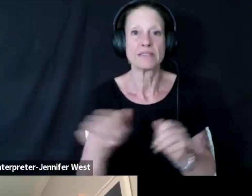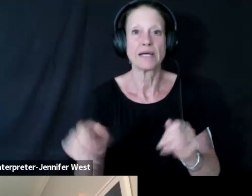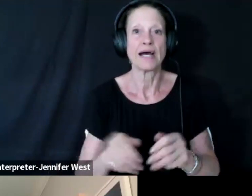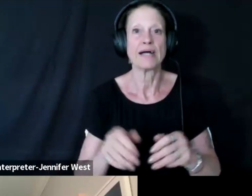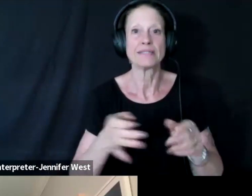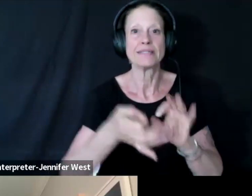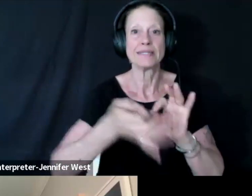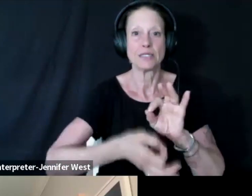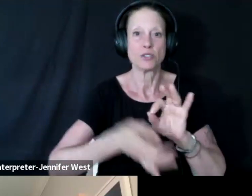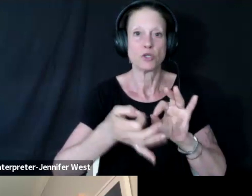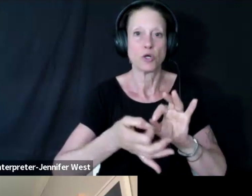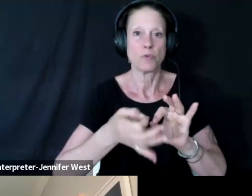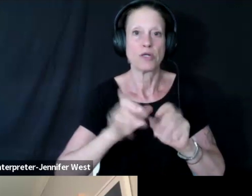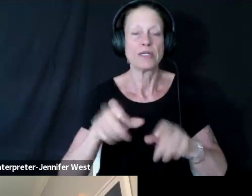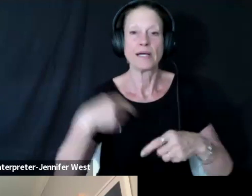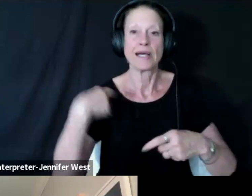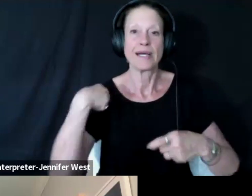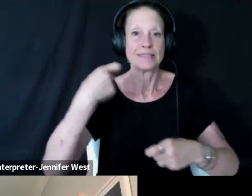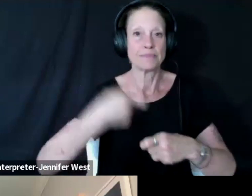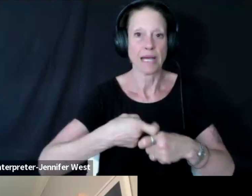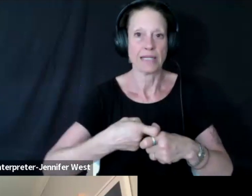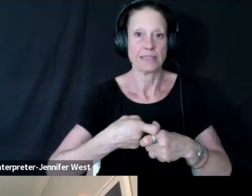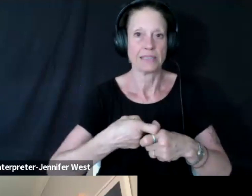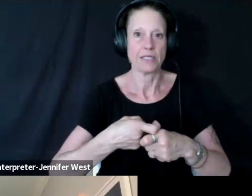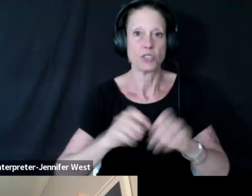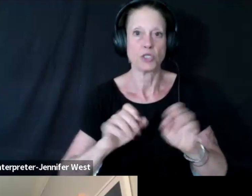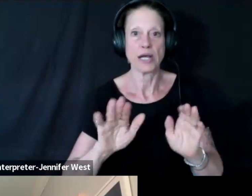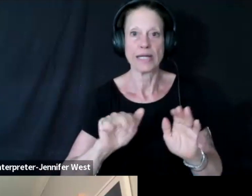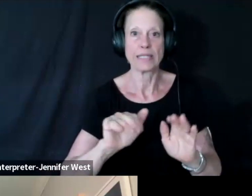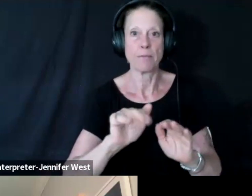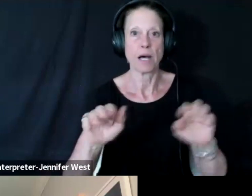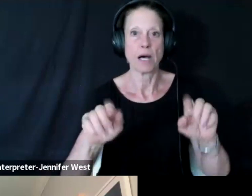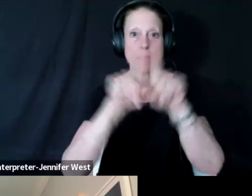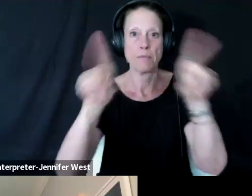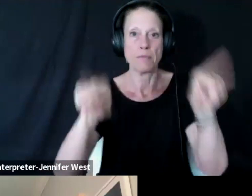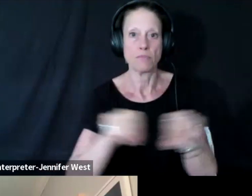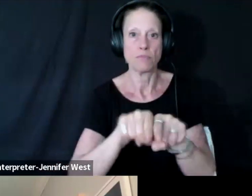in Spanish, at the bottom of your screen,